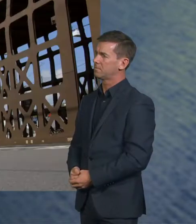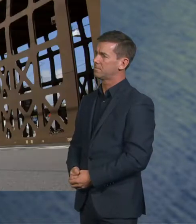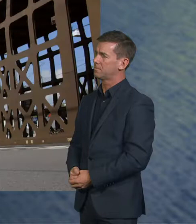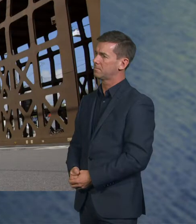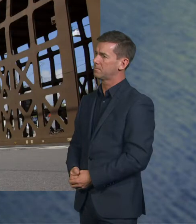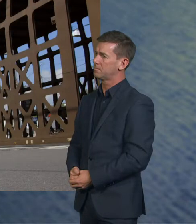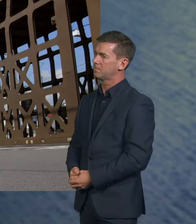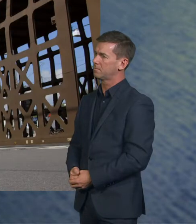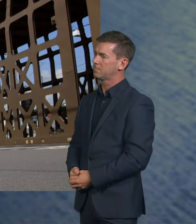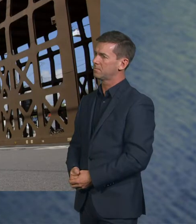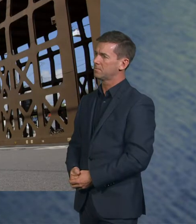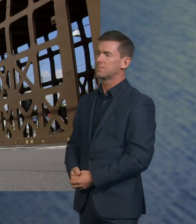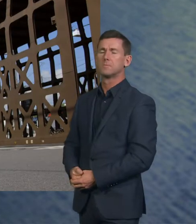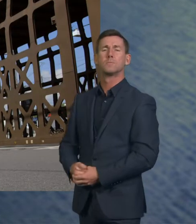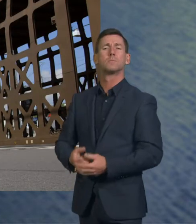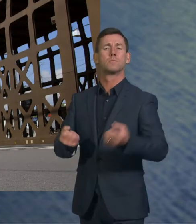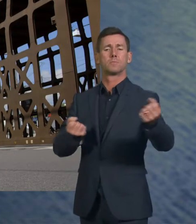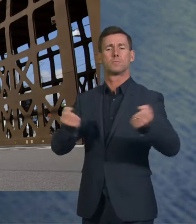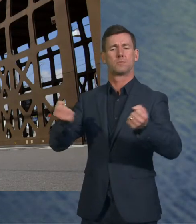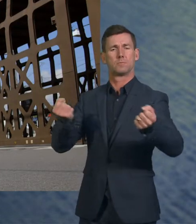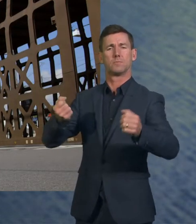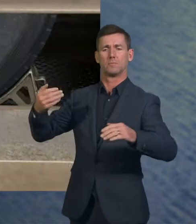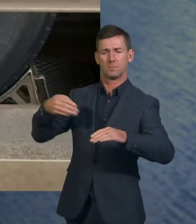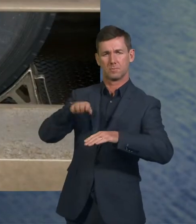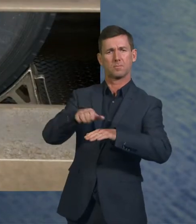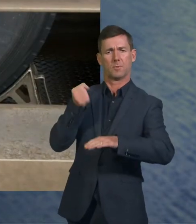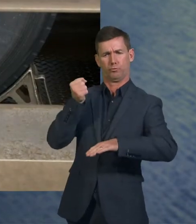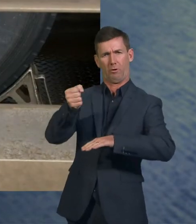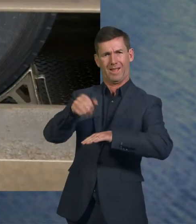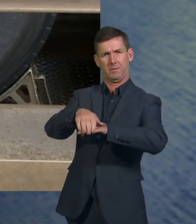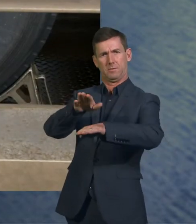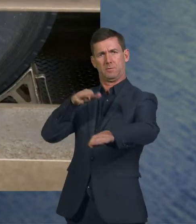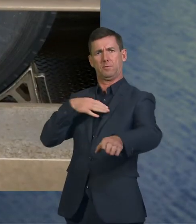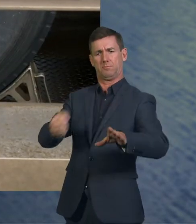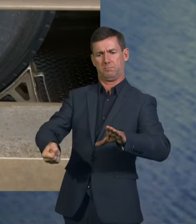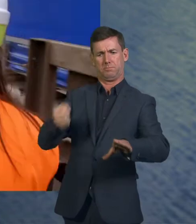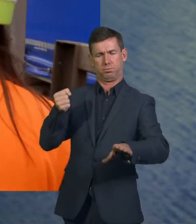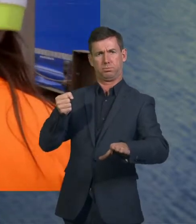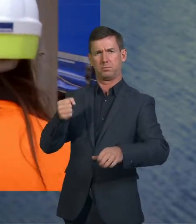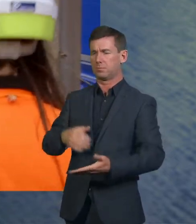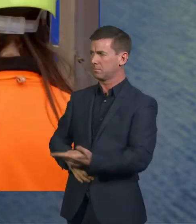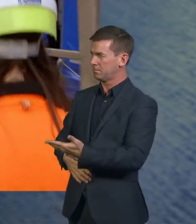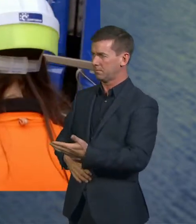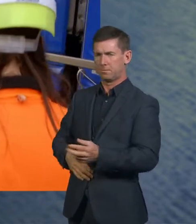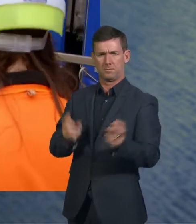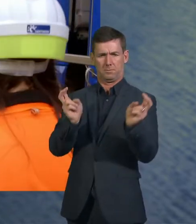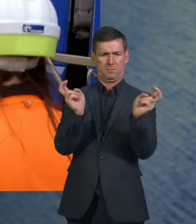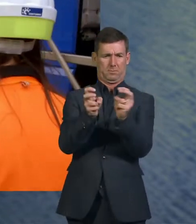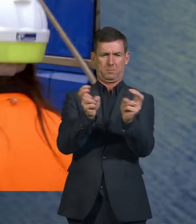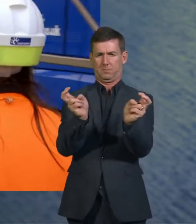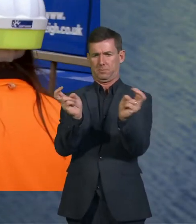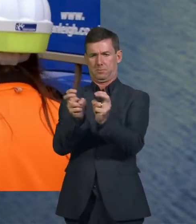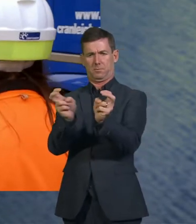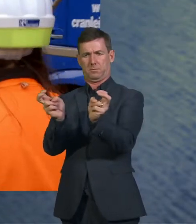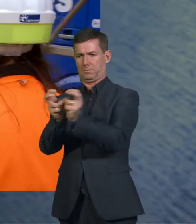Once lorries have driven onto a train, they need to stop and stay stopped. So every lorry gets its wheels chocked to make sure the